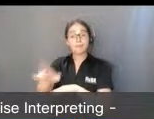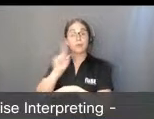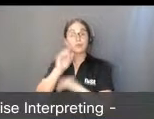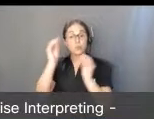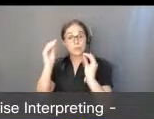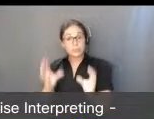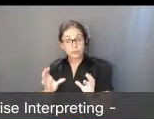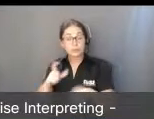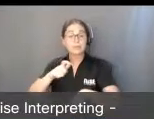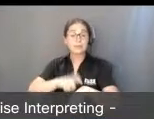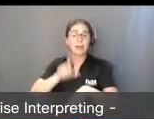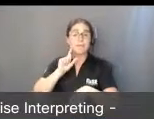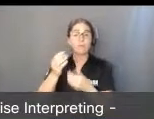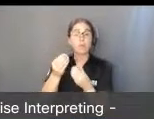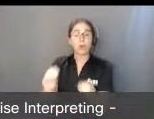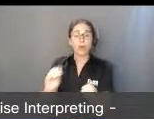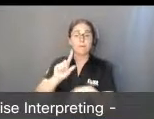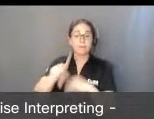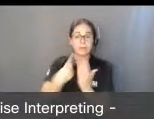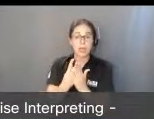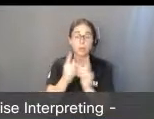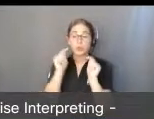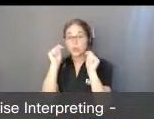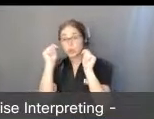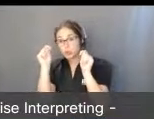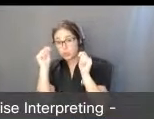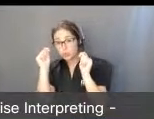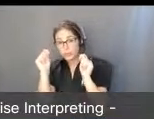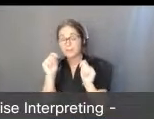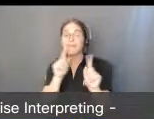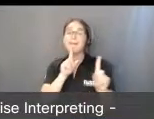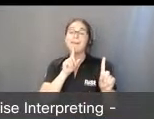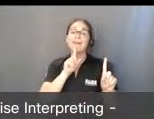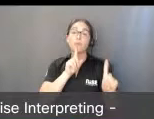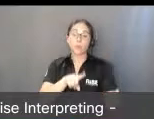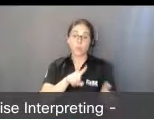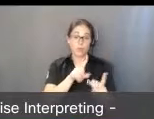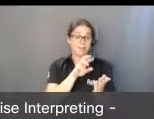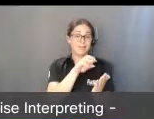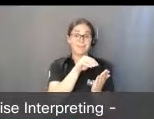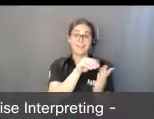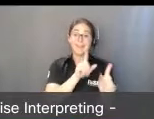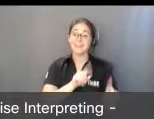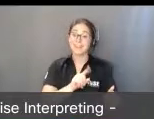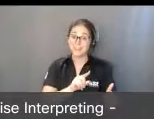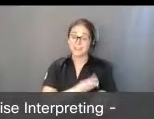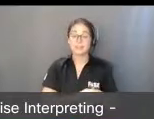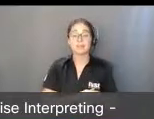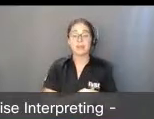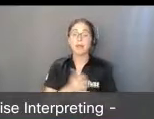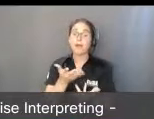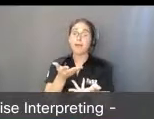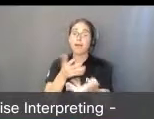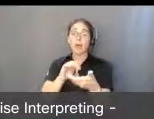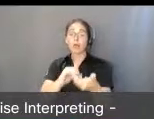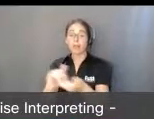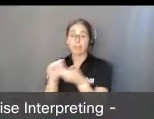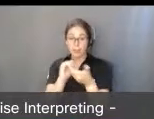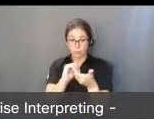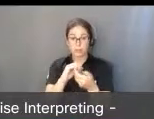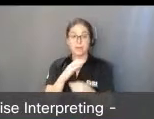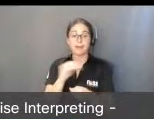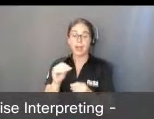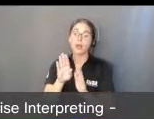includes time for office hours and tutoring, attendance reporting, collaboration, and professional development. Next slide, please.